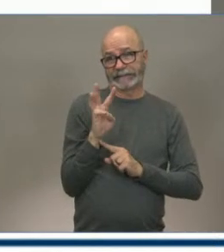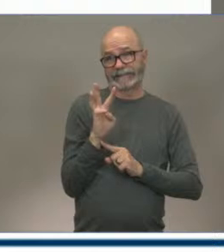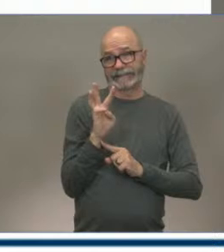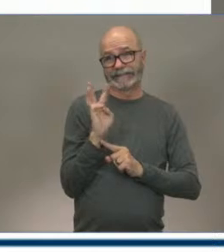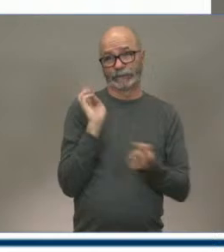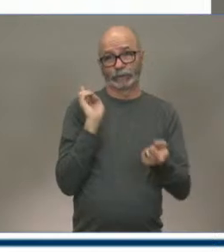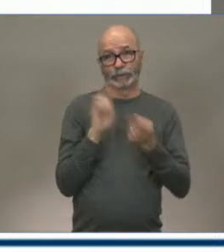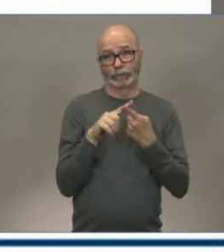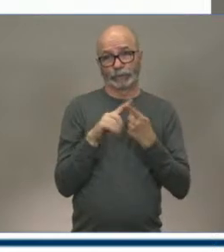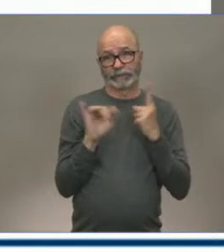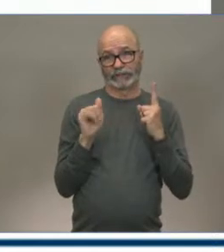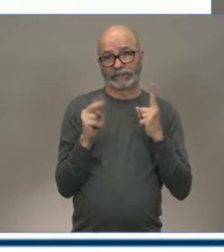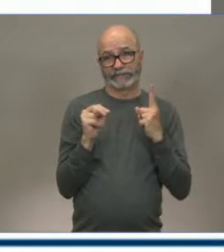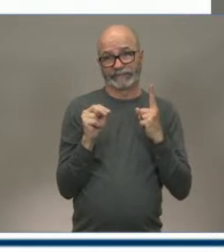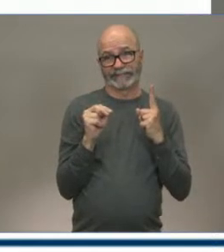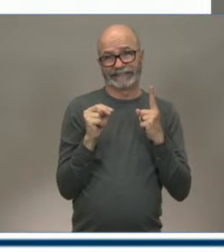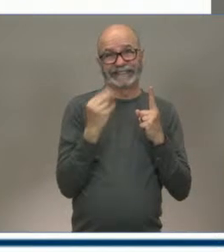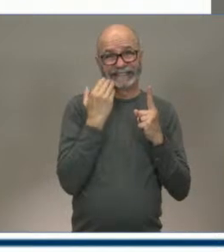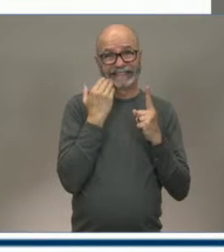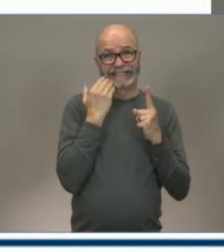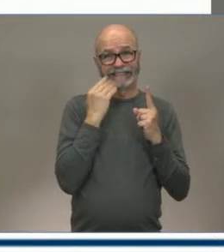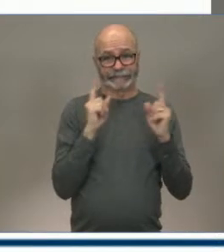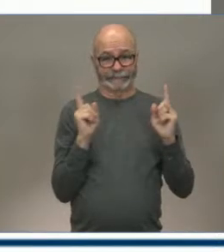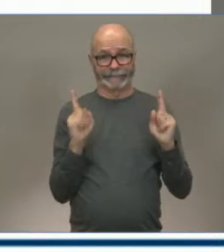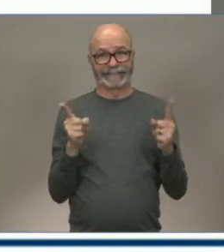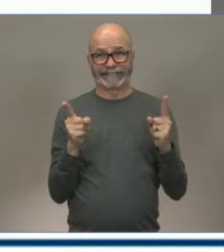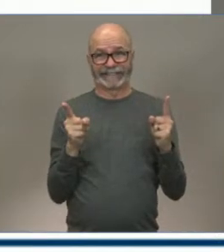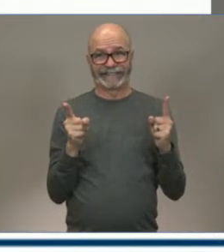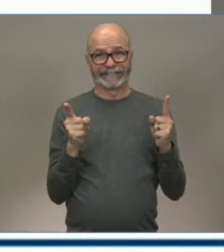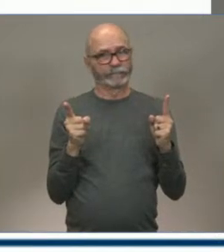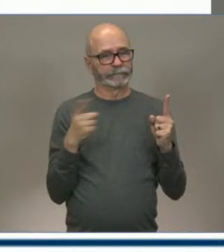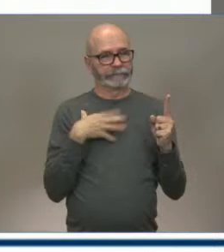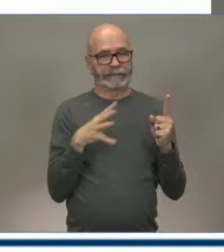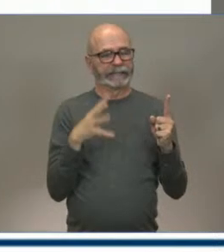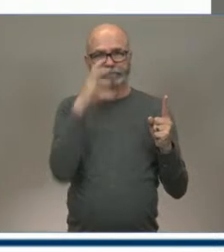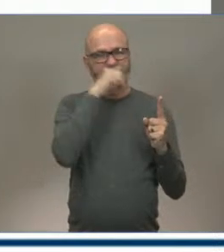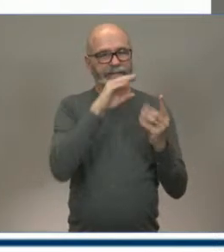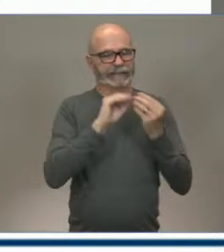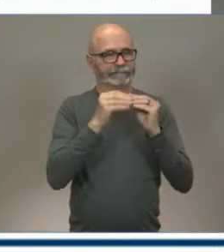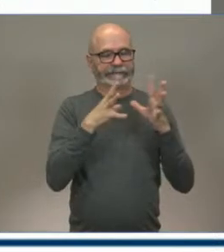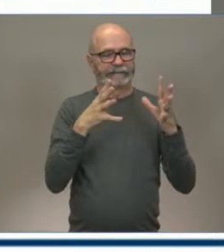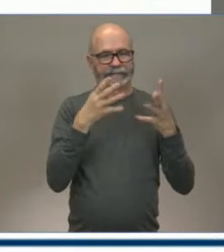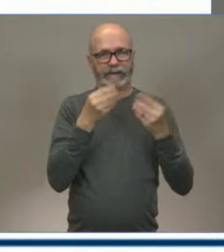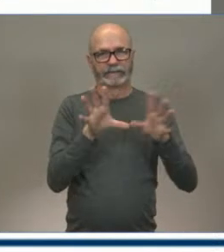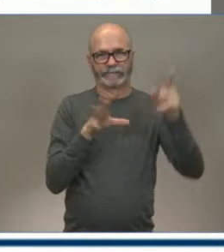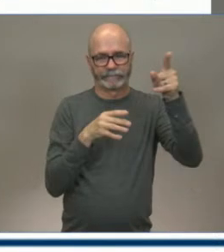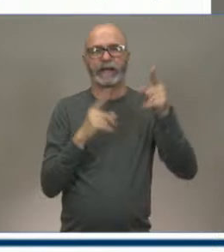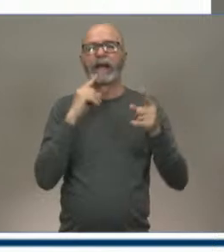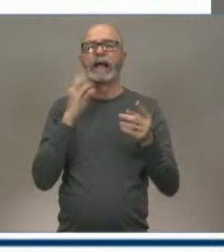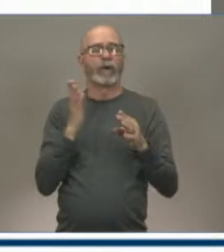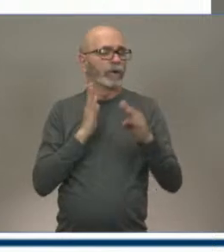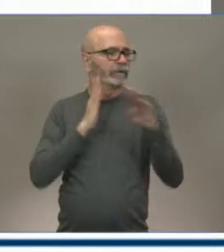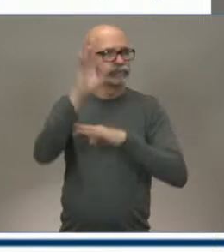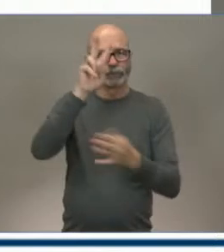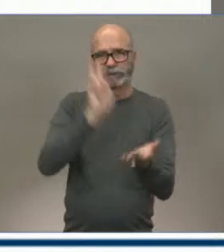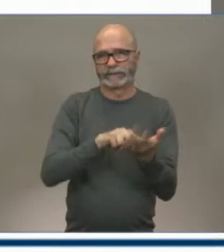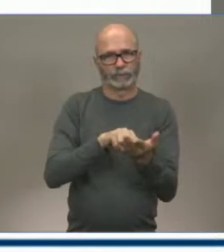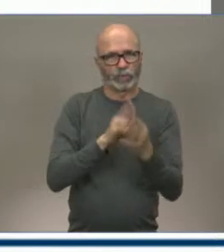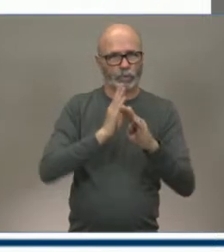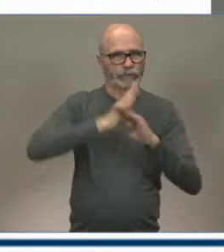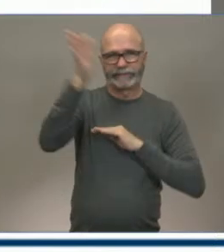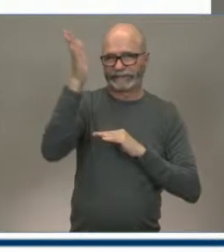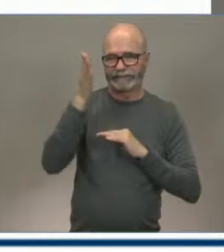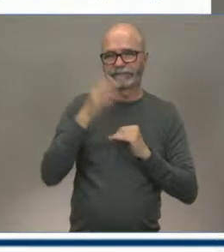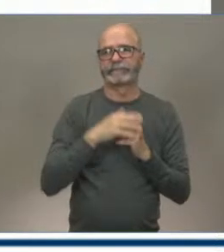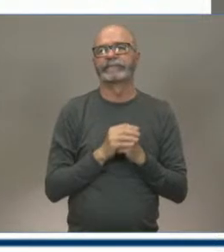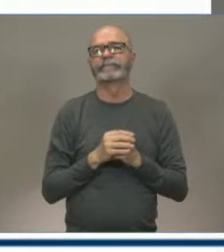administered 2,720 doses of vaccine. And again, we'll have updated numbers at our daily briefing next